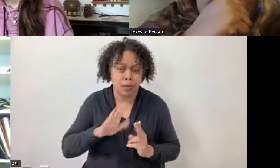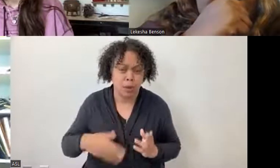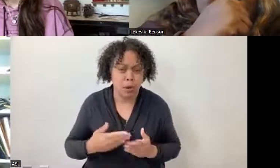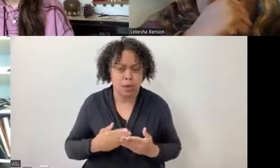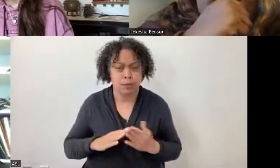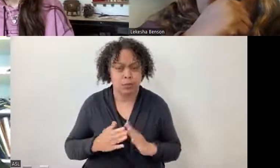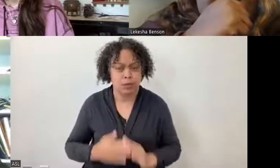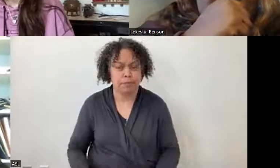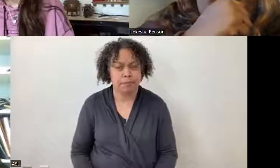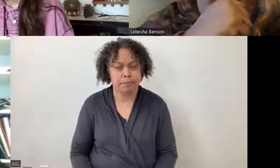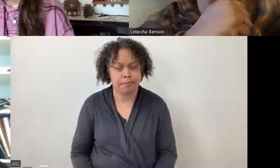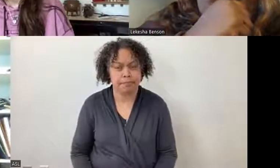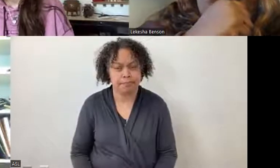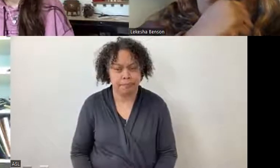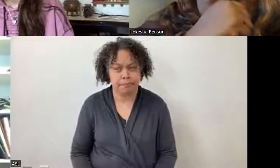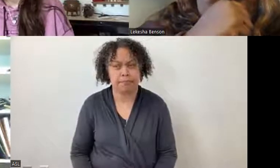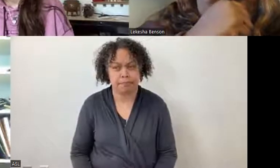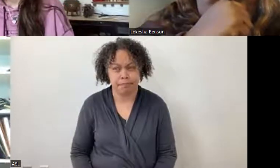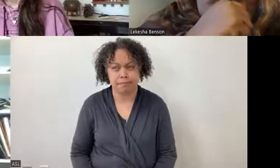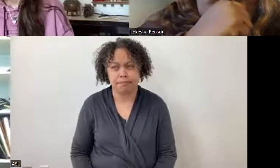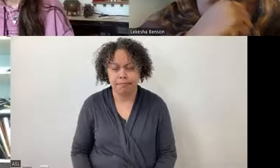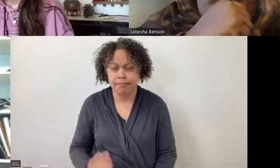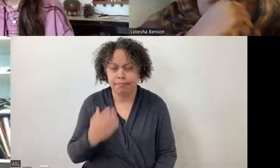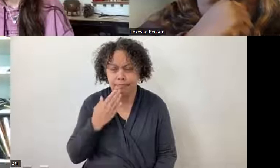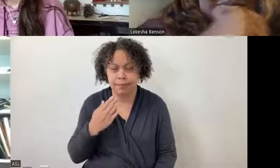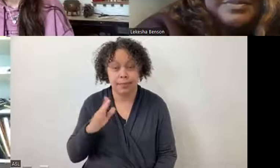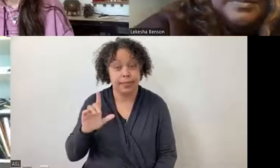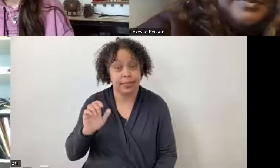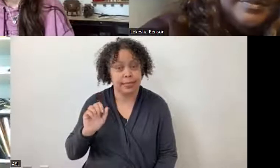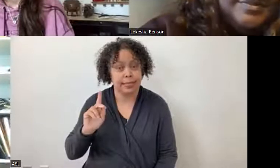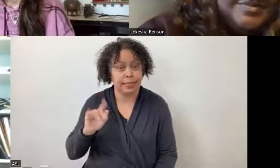communities. Indeed. Thank you, Elena. Lekesha.